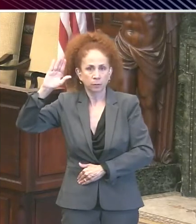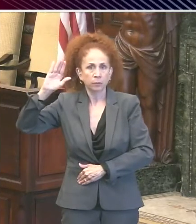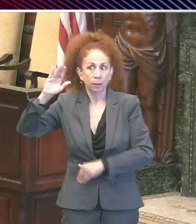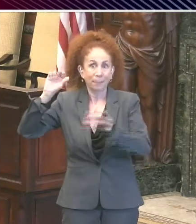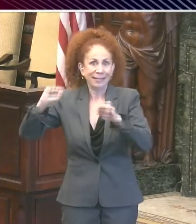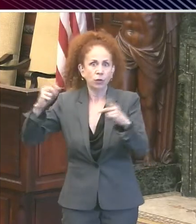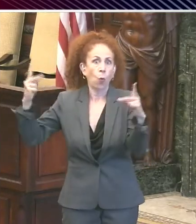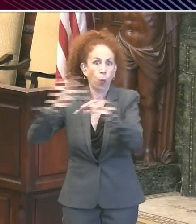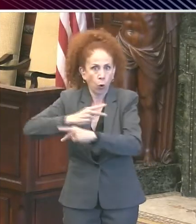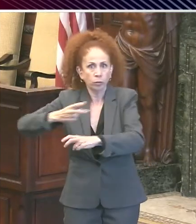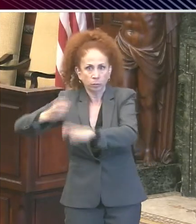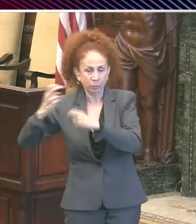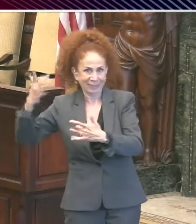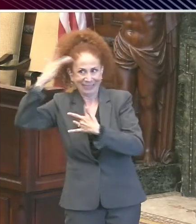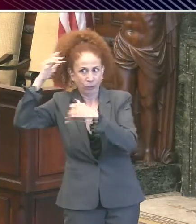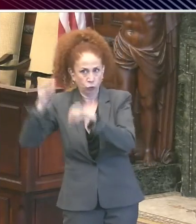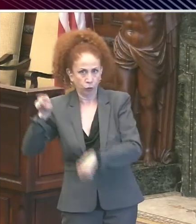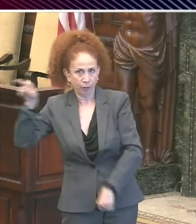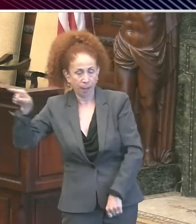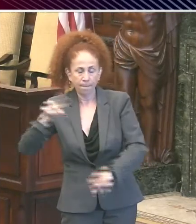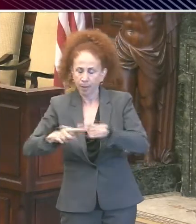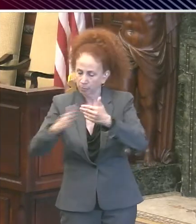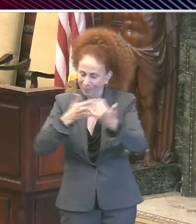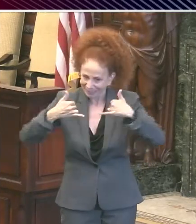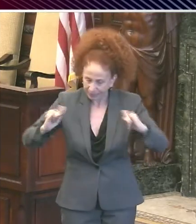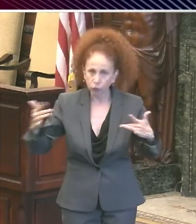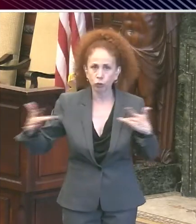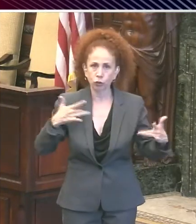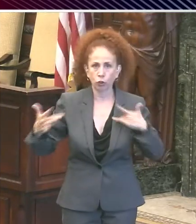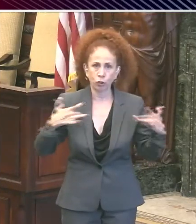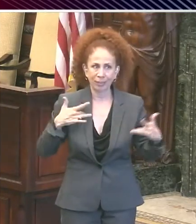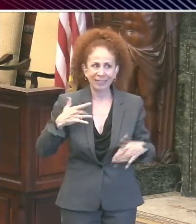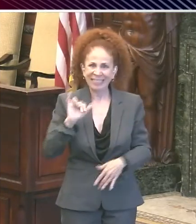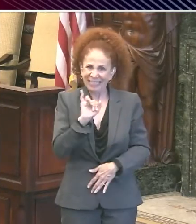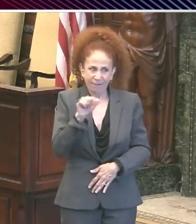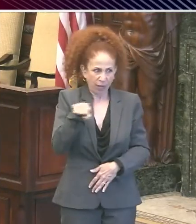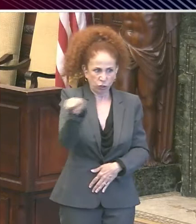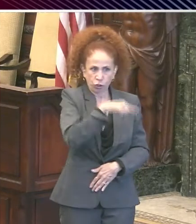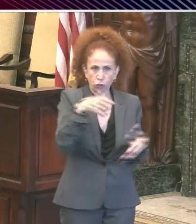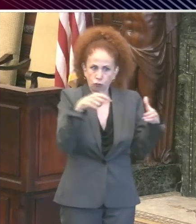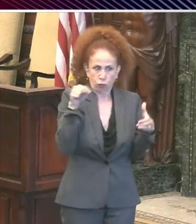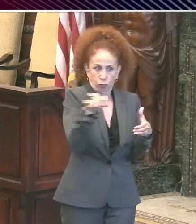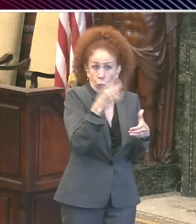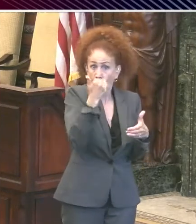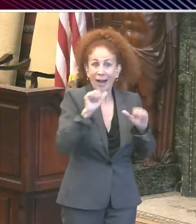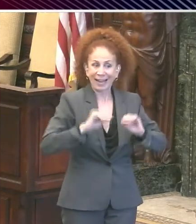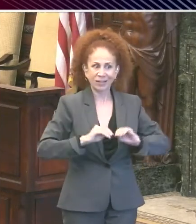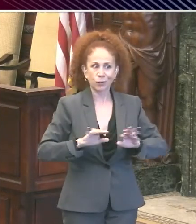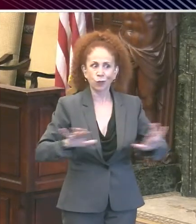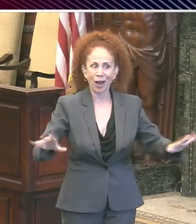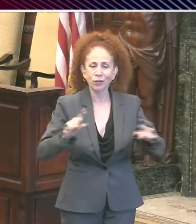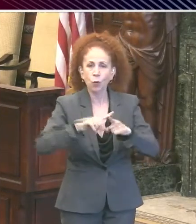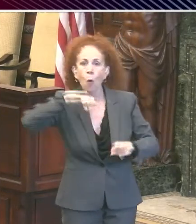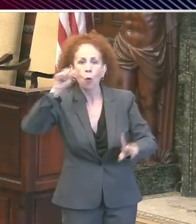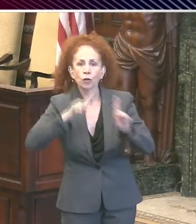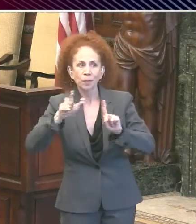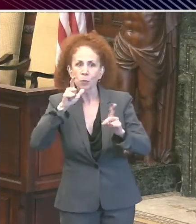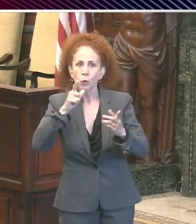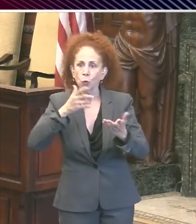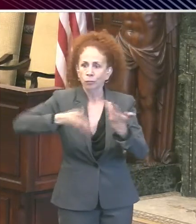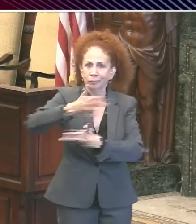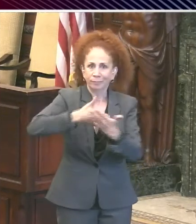are potentially seriously ill. Nonetheless, we are concerned about infection in that younger group because they can spread it to older people that they're in contact